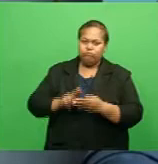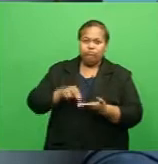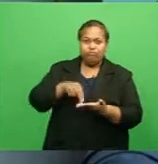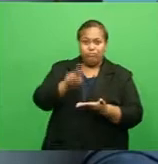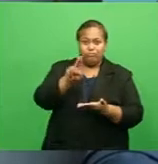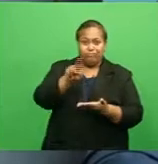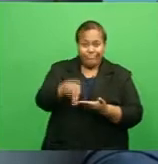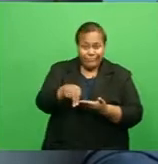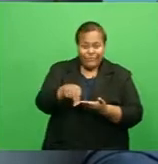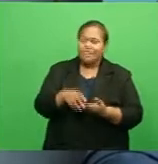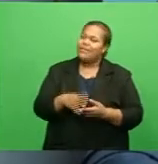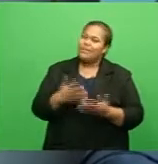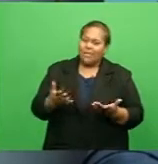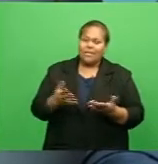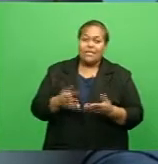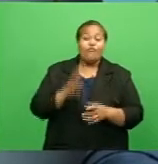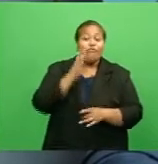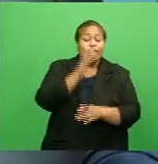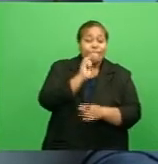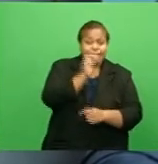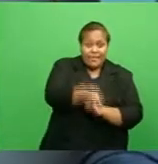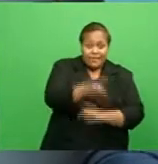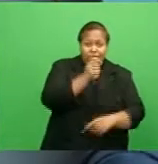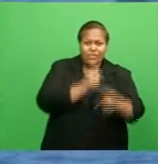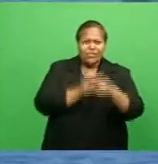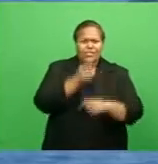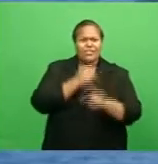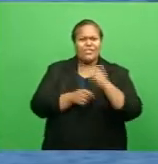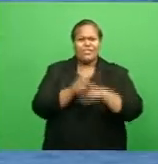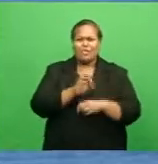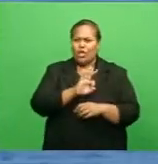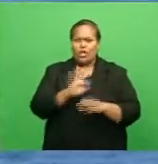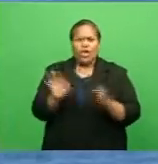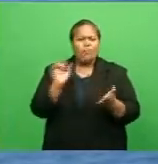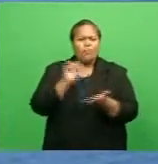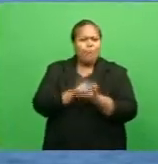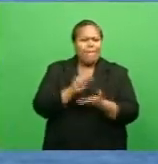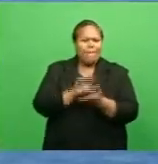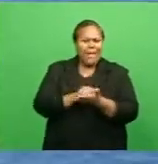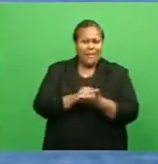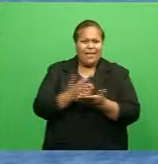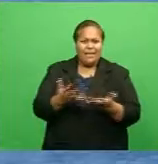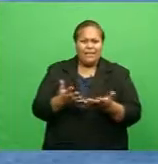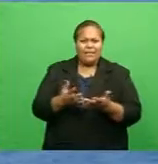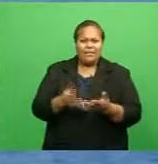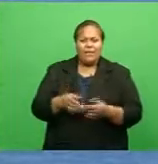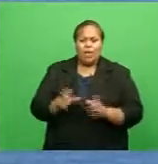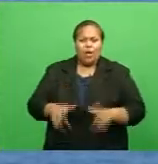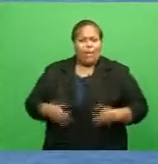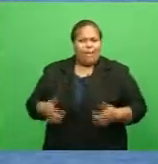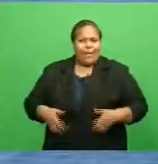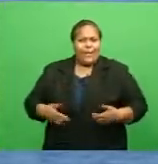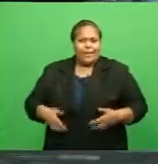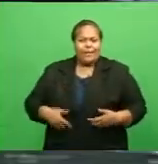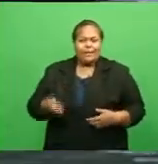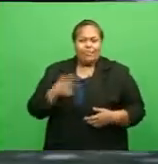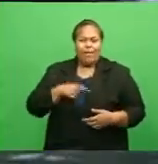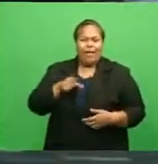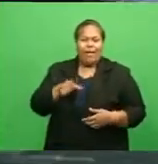are fishing legally have been complaining that they have been disadvantaged by people using scuba because